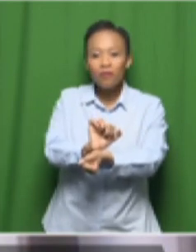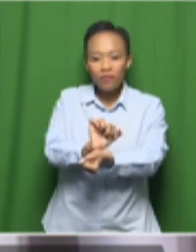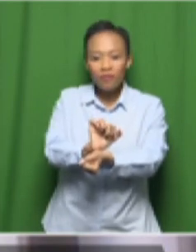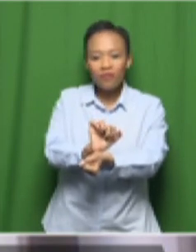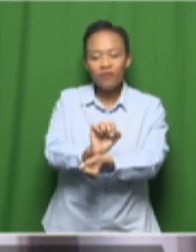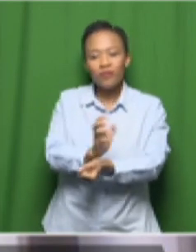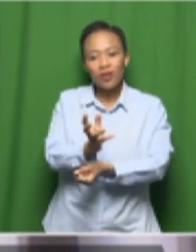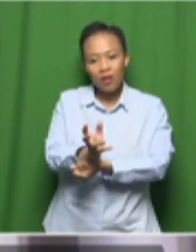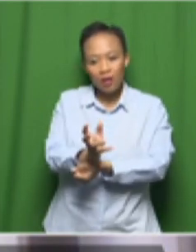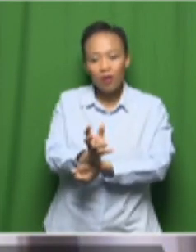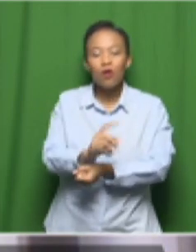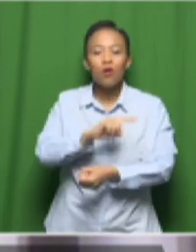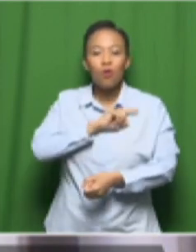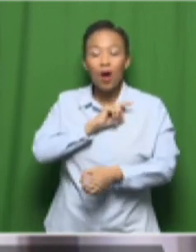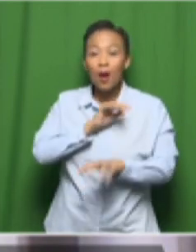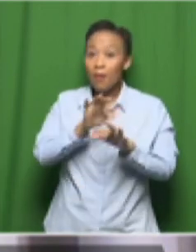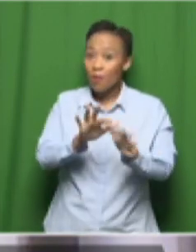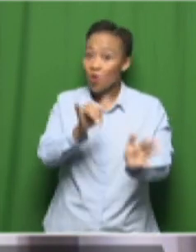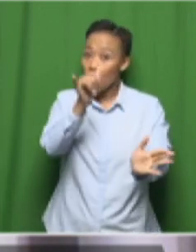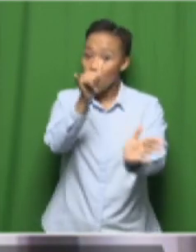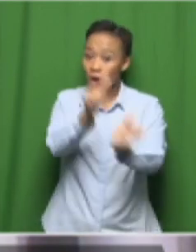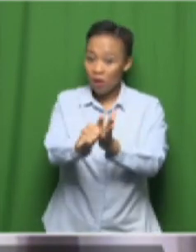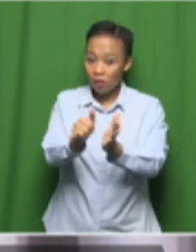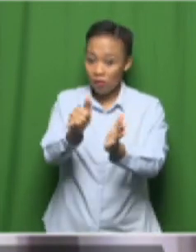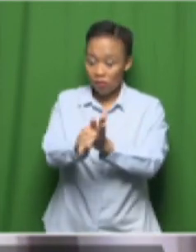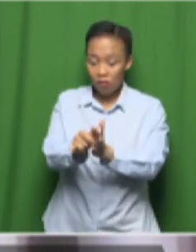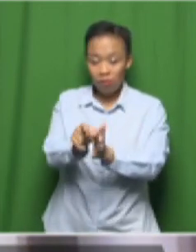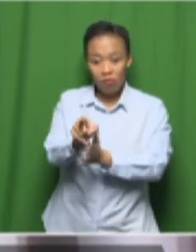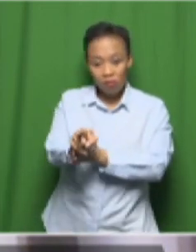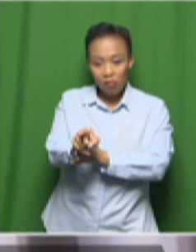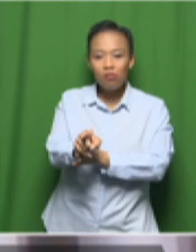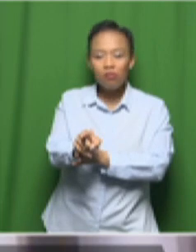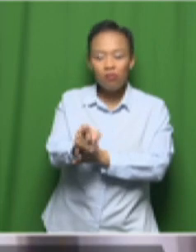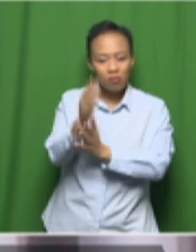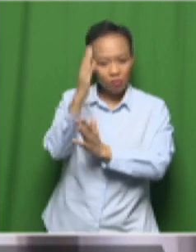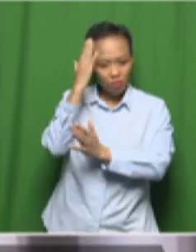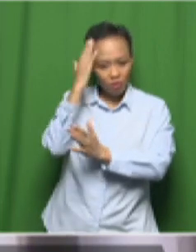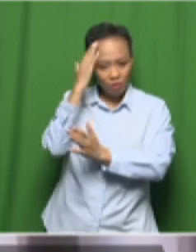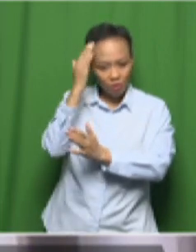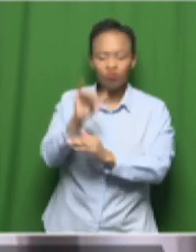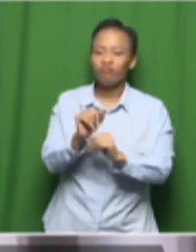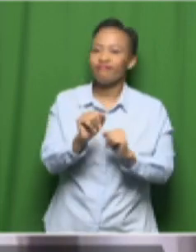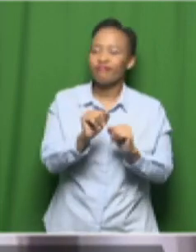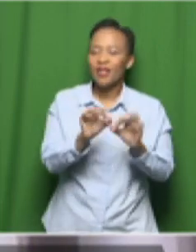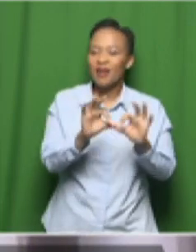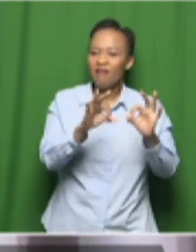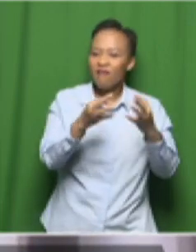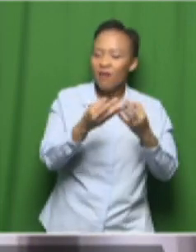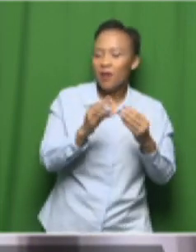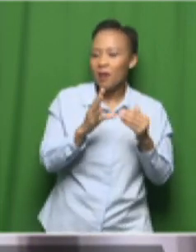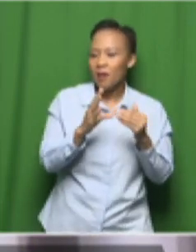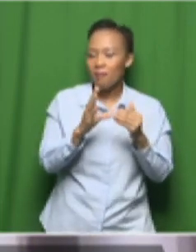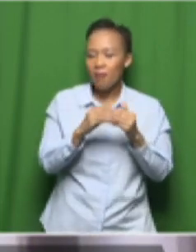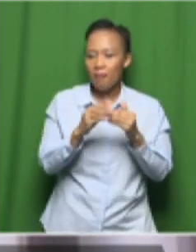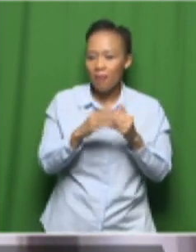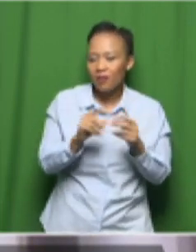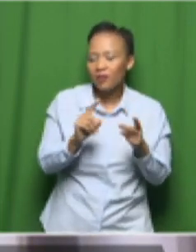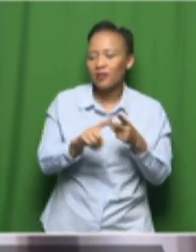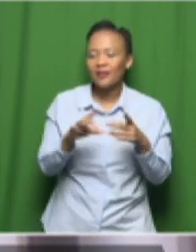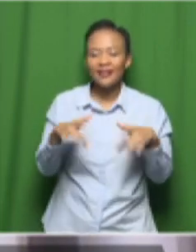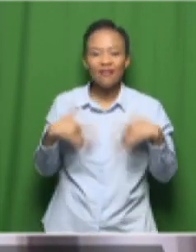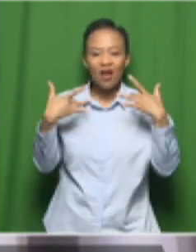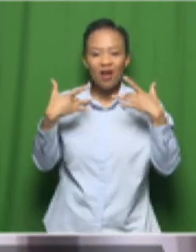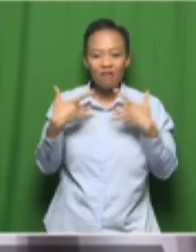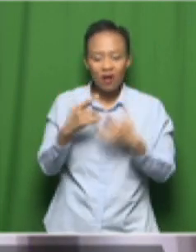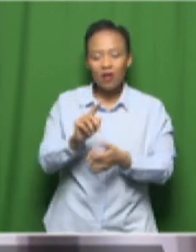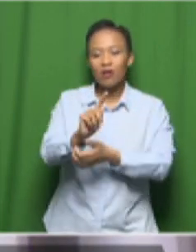the privilege of getting to know a couple of the people, members of the family and the survivor, Quinton Taylor, just